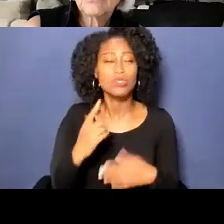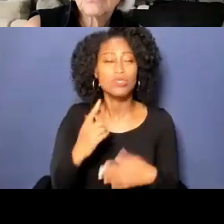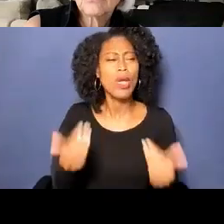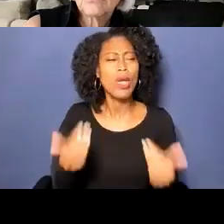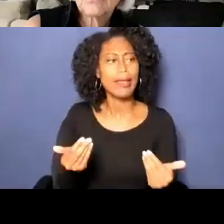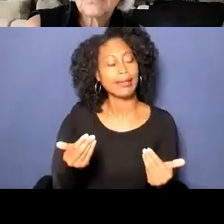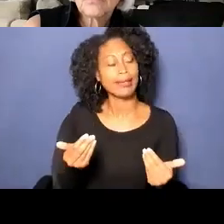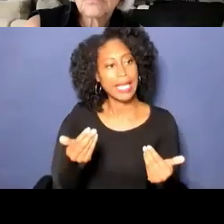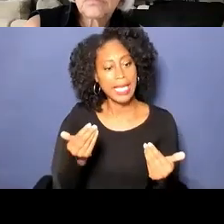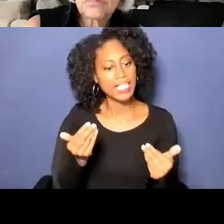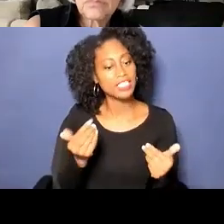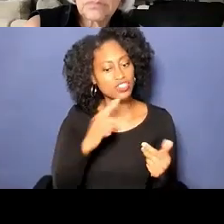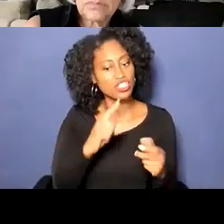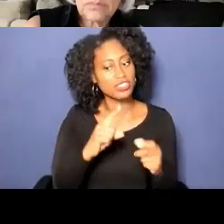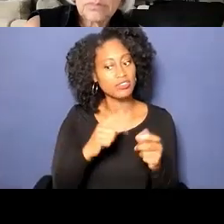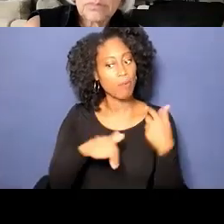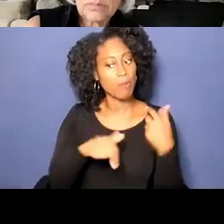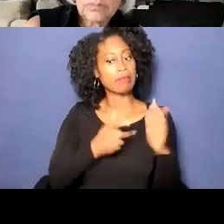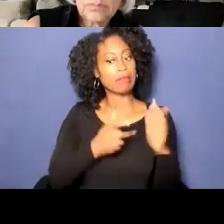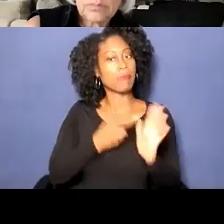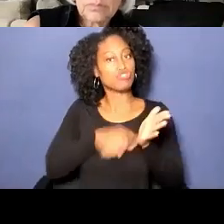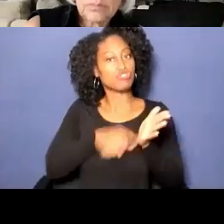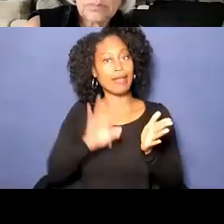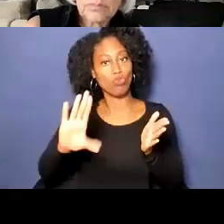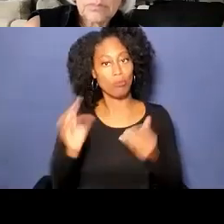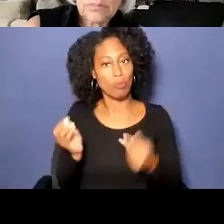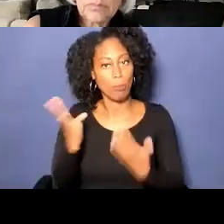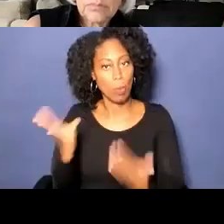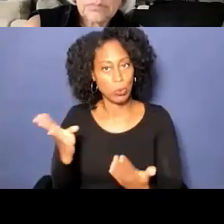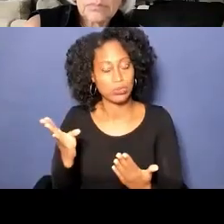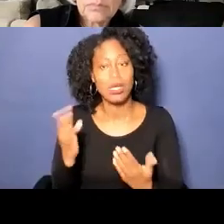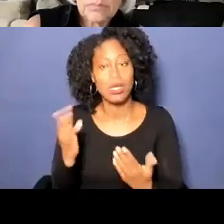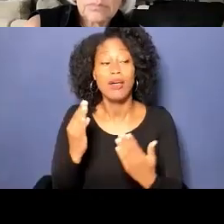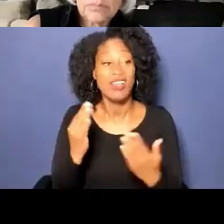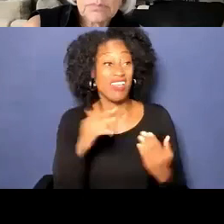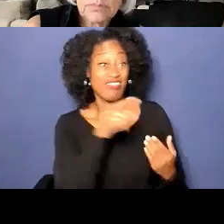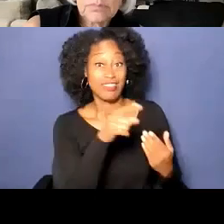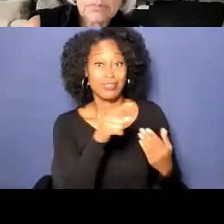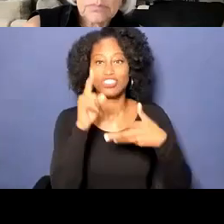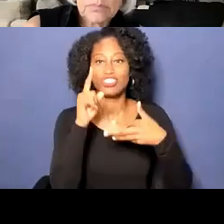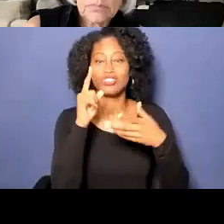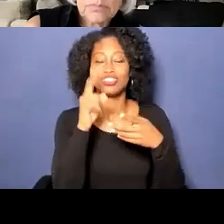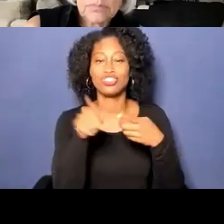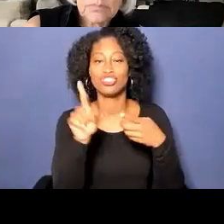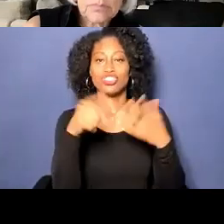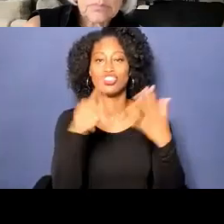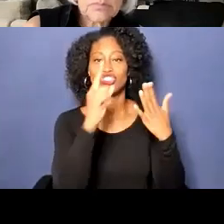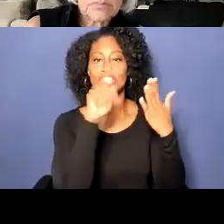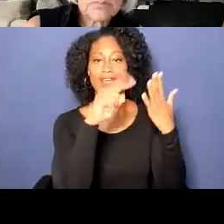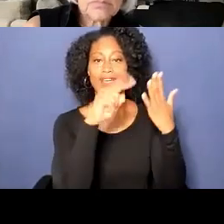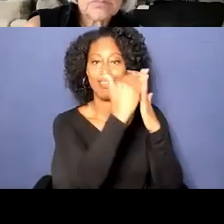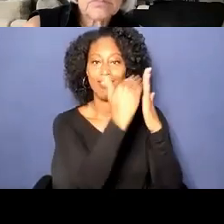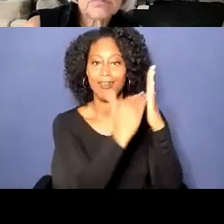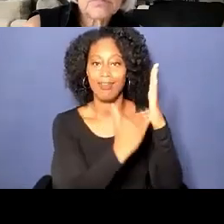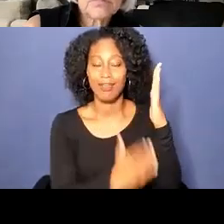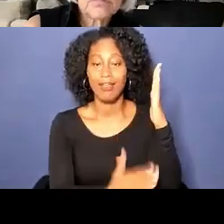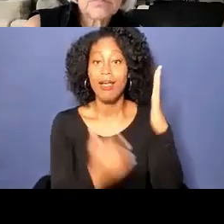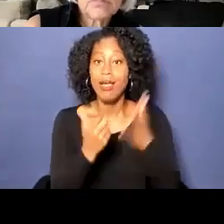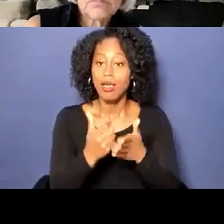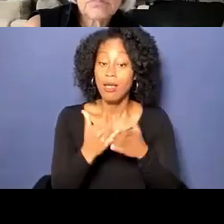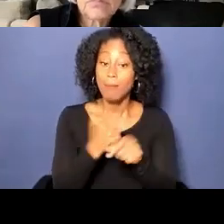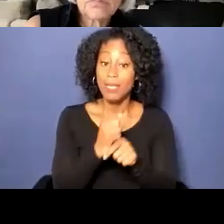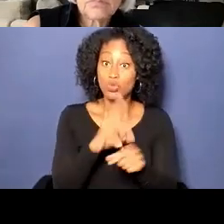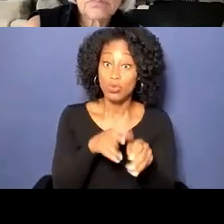and I always call this checklist, go through and just to make sure that you clearly have, you're following our guidelines. We